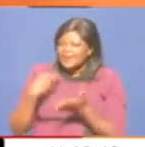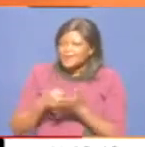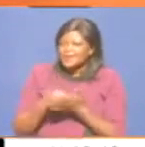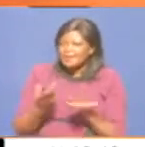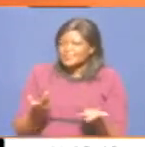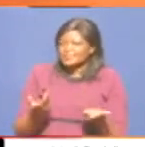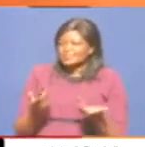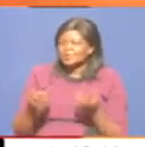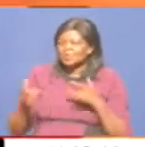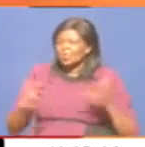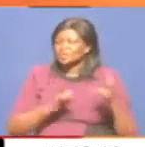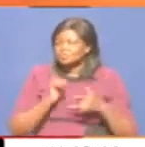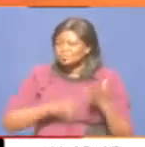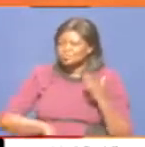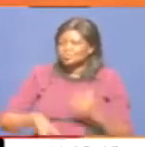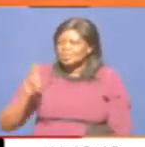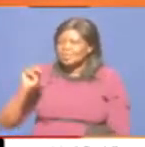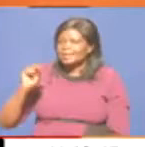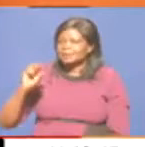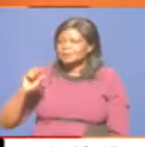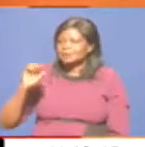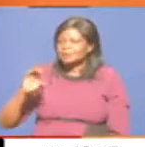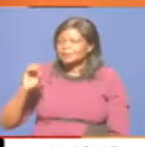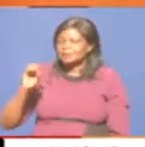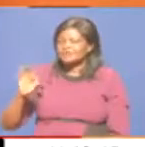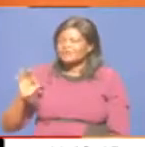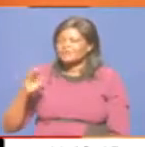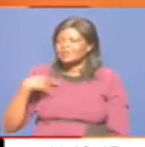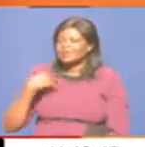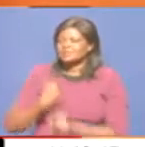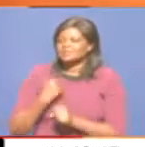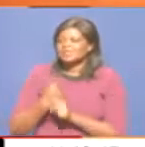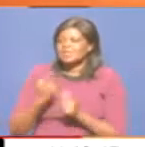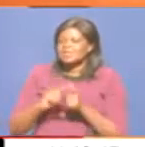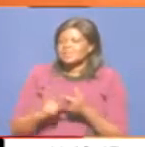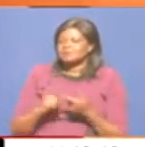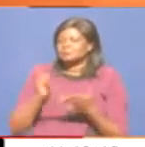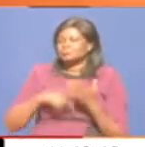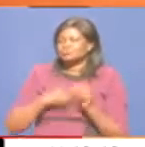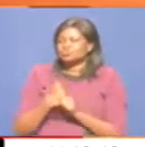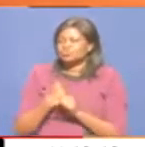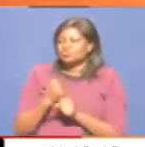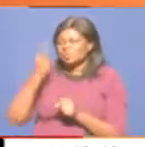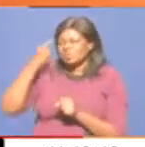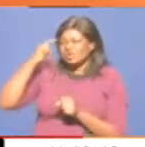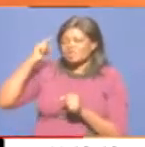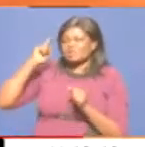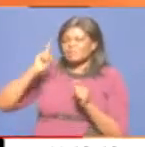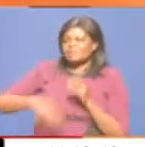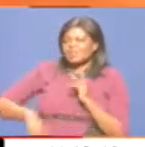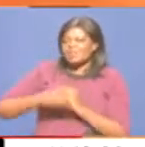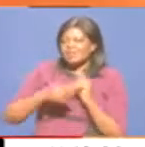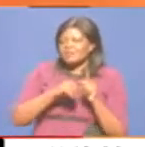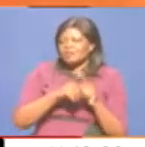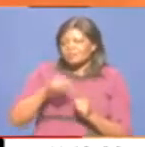what NGCDF has done, and especially where you're vying, yeah. sure. do you think that there should be an addition as governors? Well, request